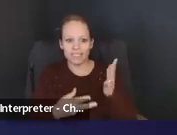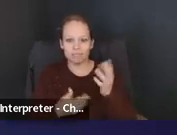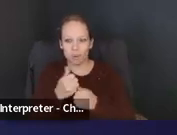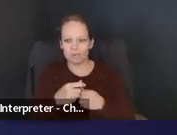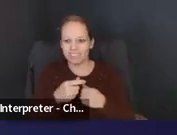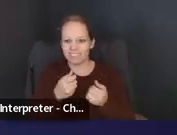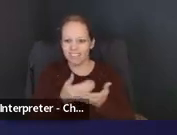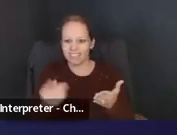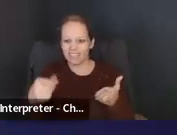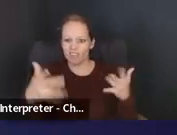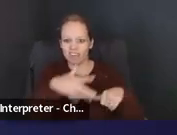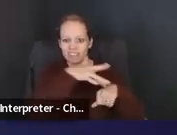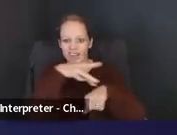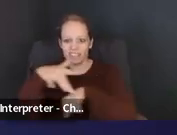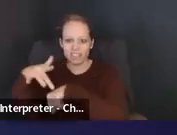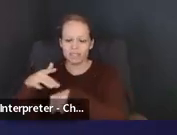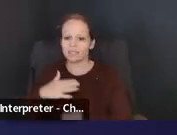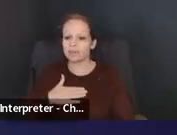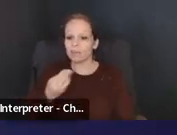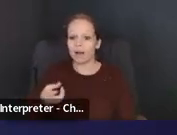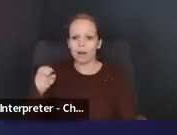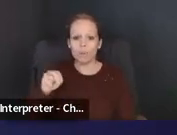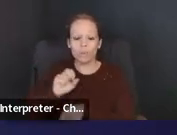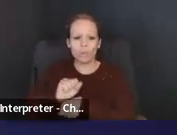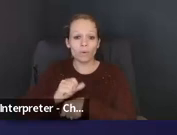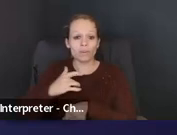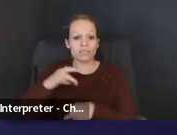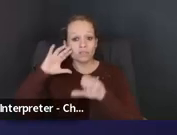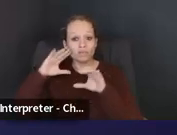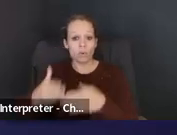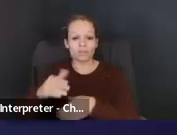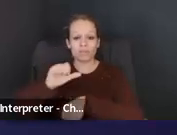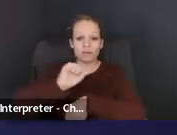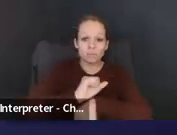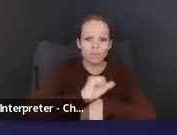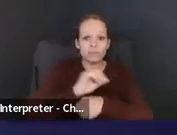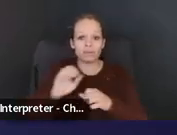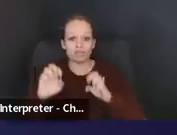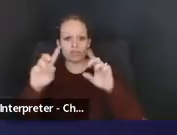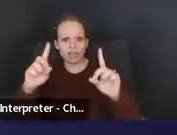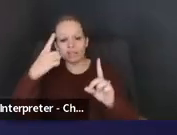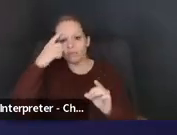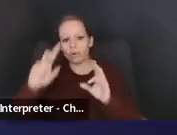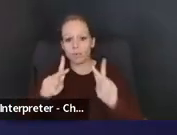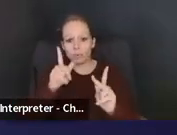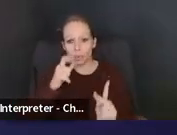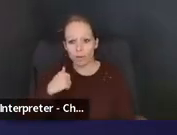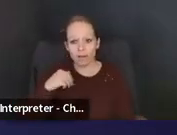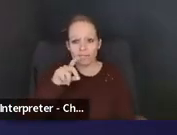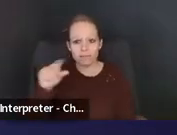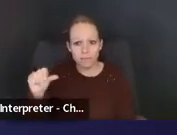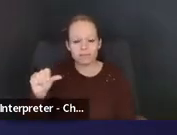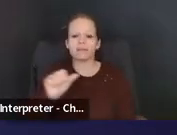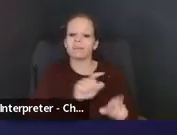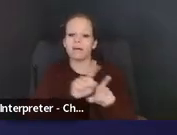territory. My own work tends to focus on the employment and education of people with disabilities, and I've been involved